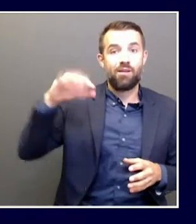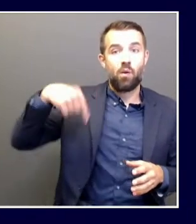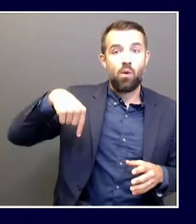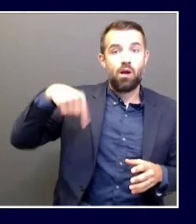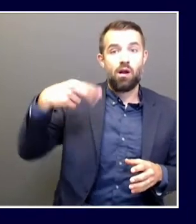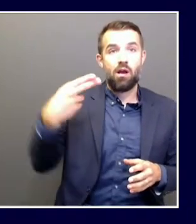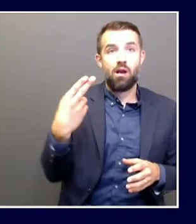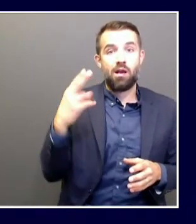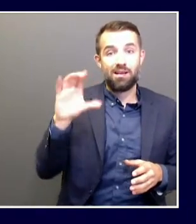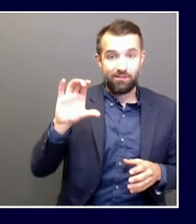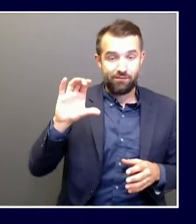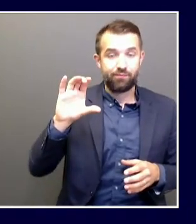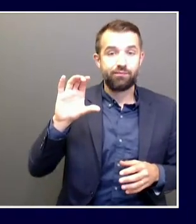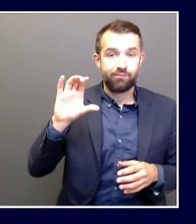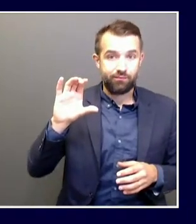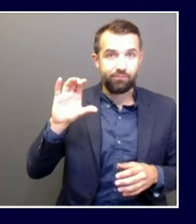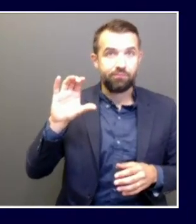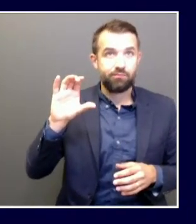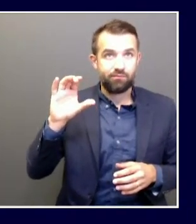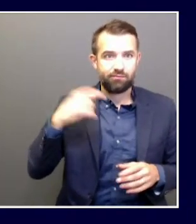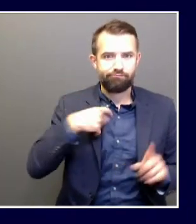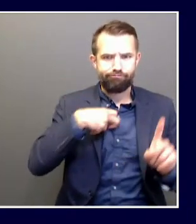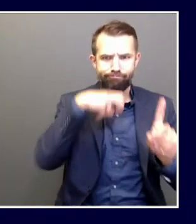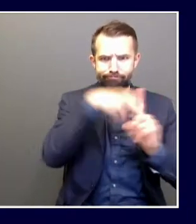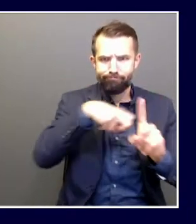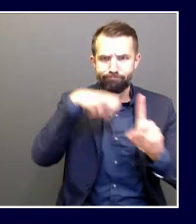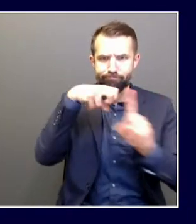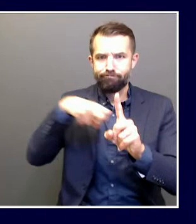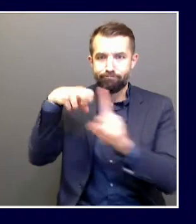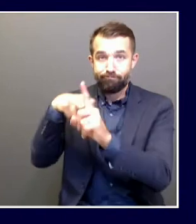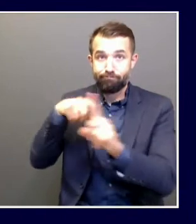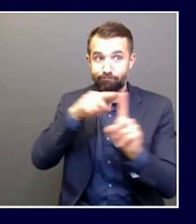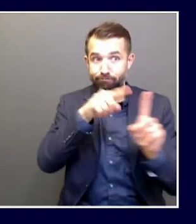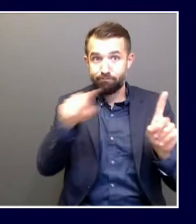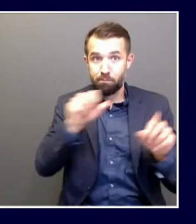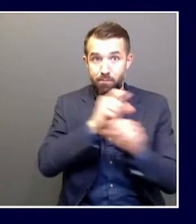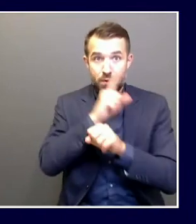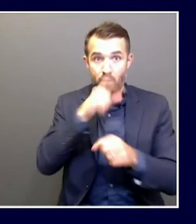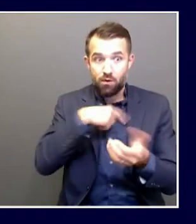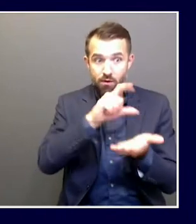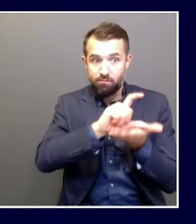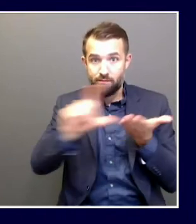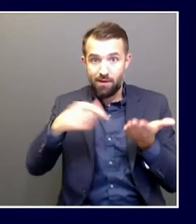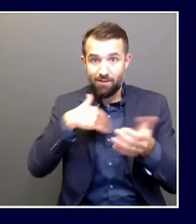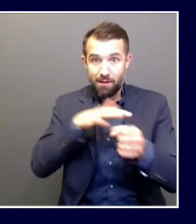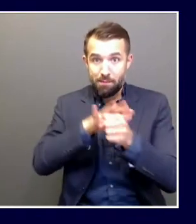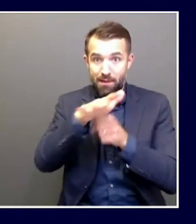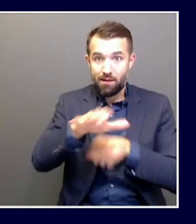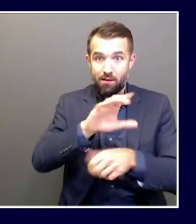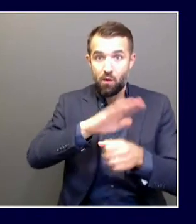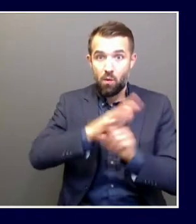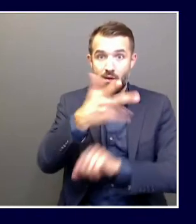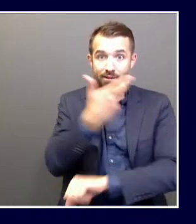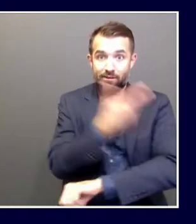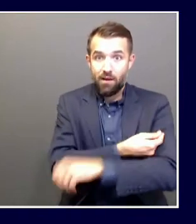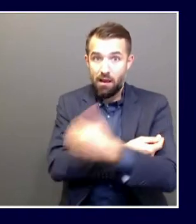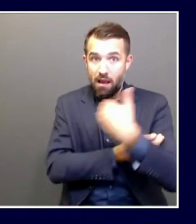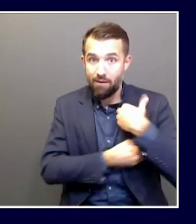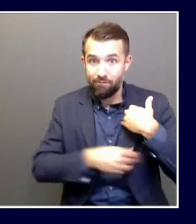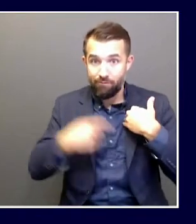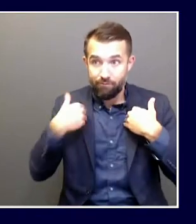with COVID vaccine, but also, for example, helping them make sure they've got flu shots and things like that. In a lot of rural parts of the